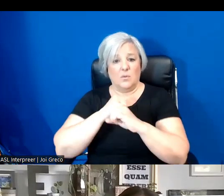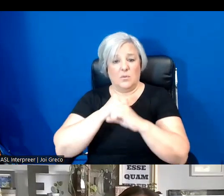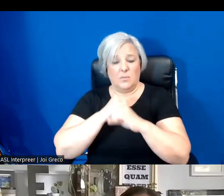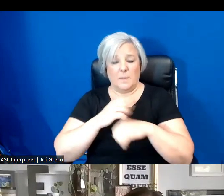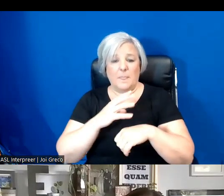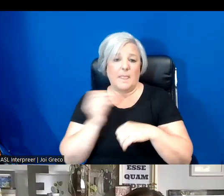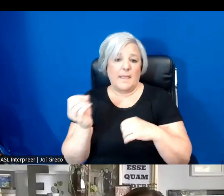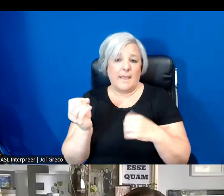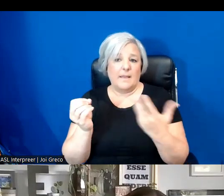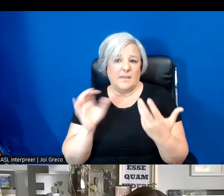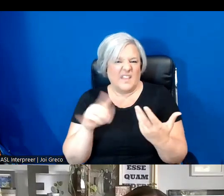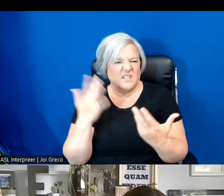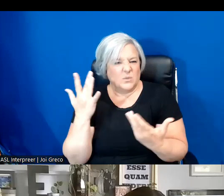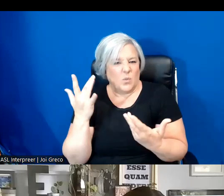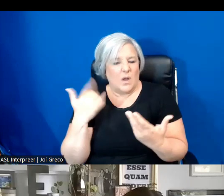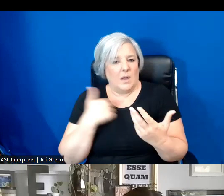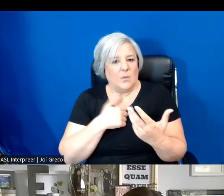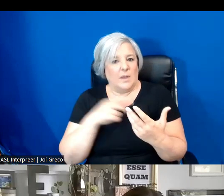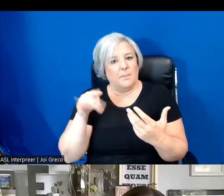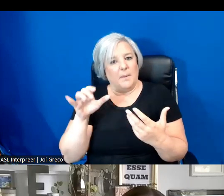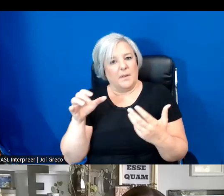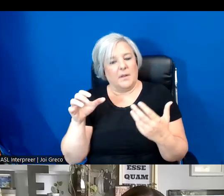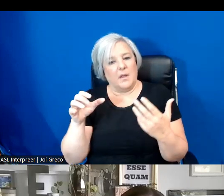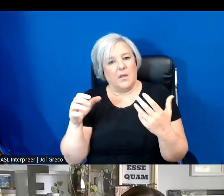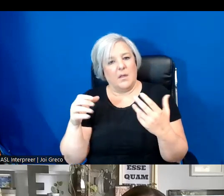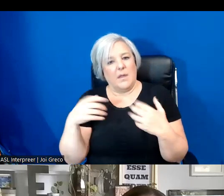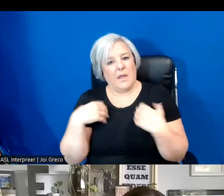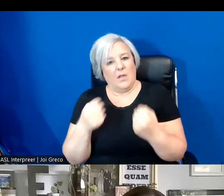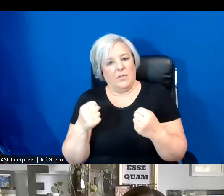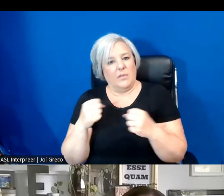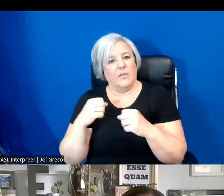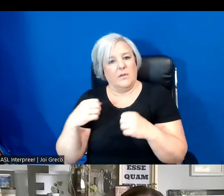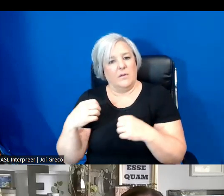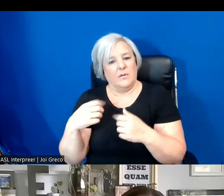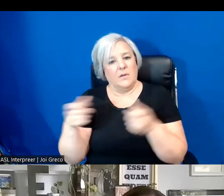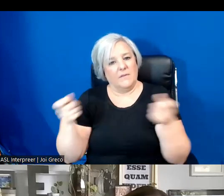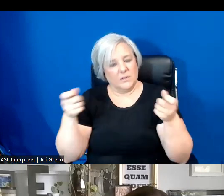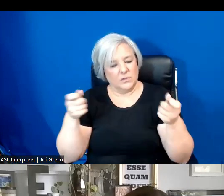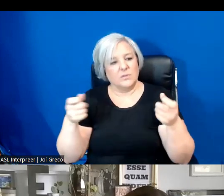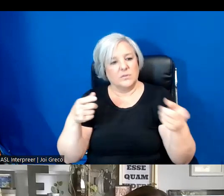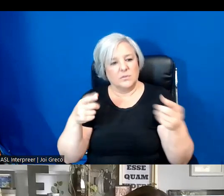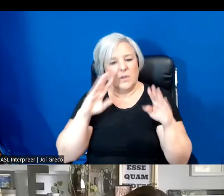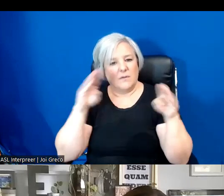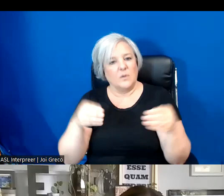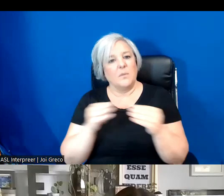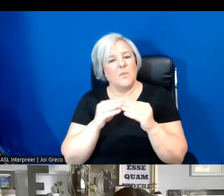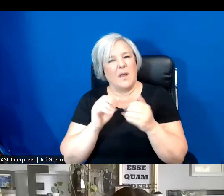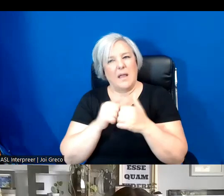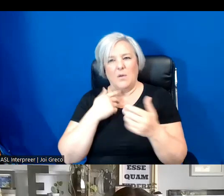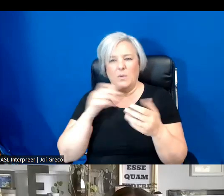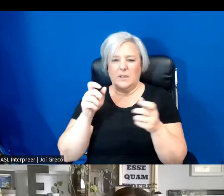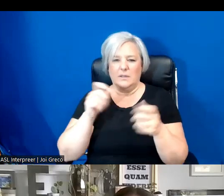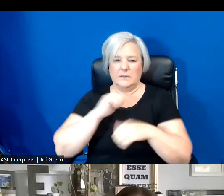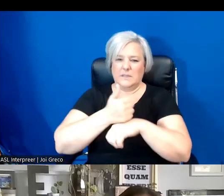and it is why, as public health professionals, we are looking at this approach more in terms of how we frame our work and do our